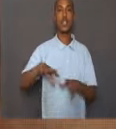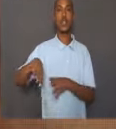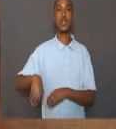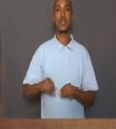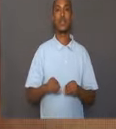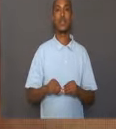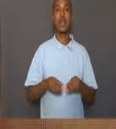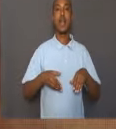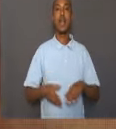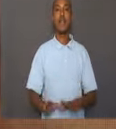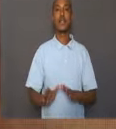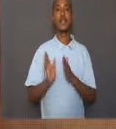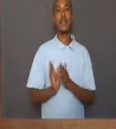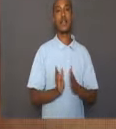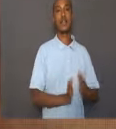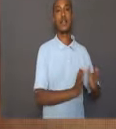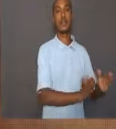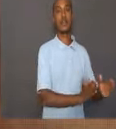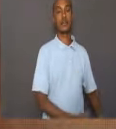Students, let's get ready.